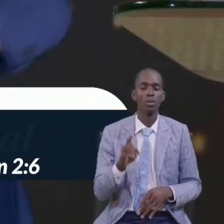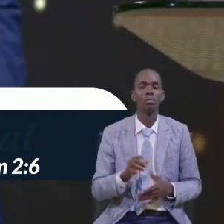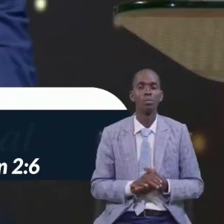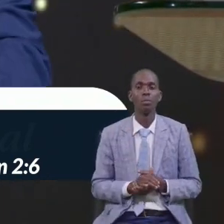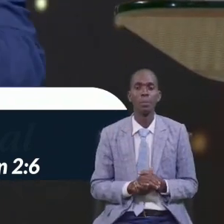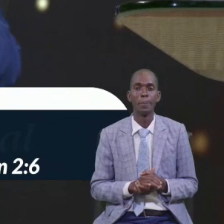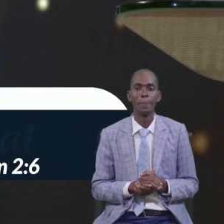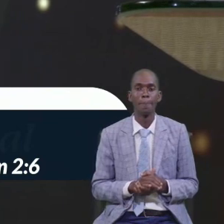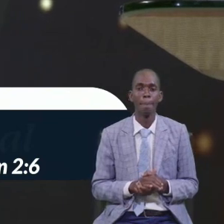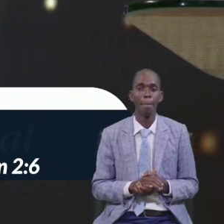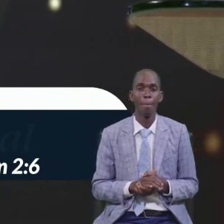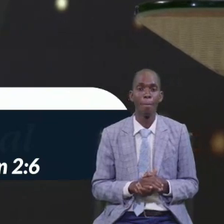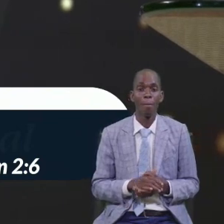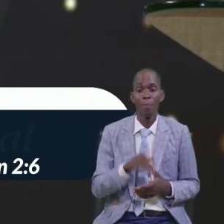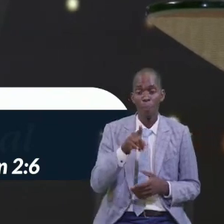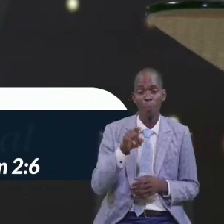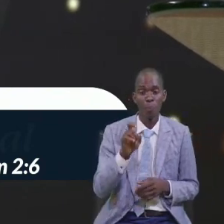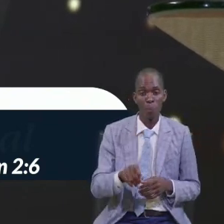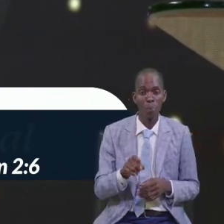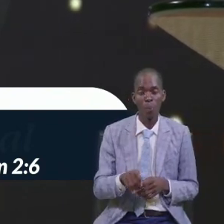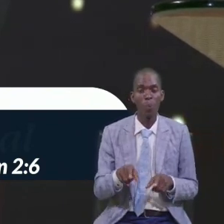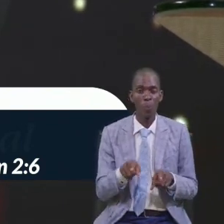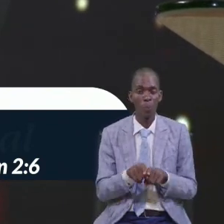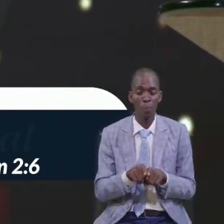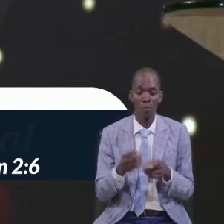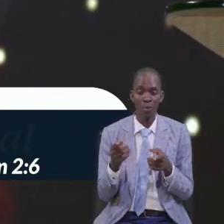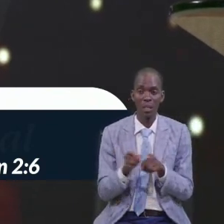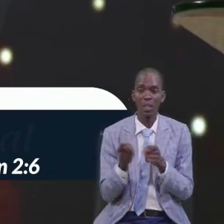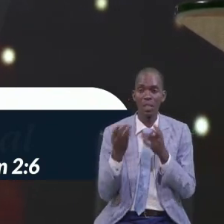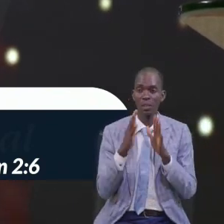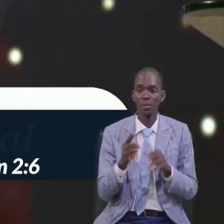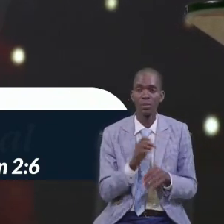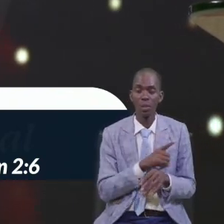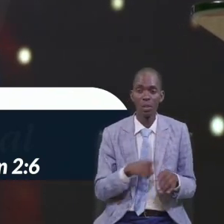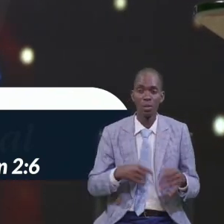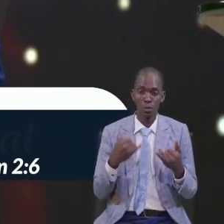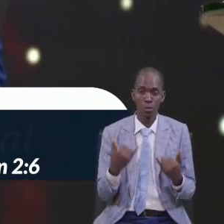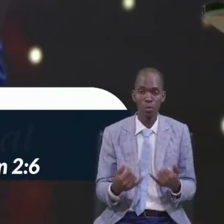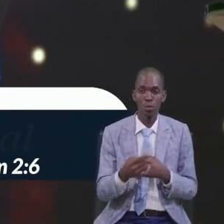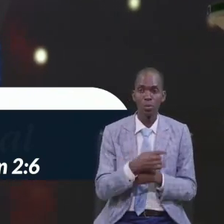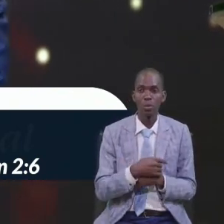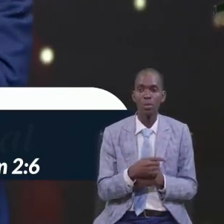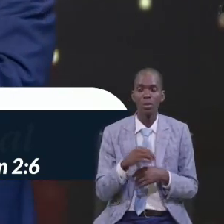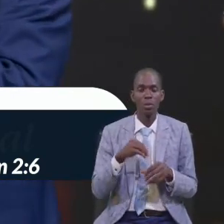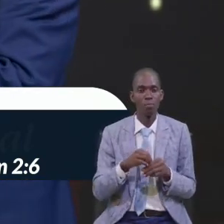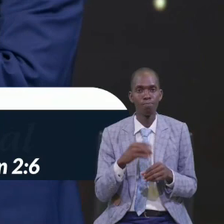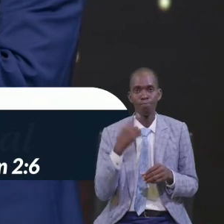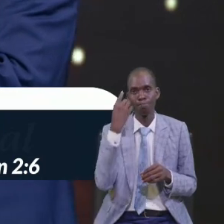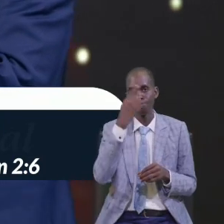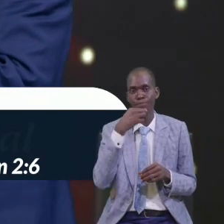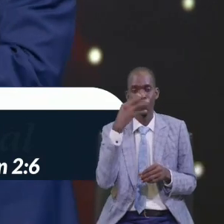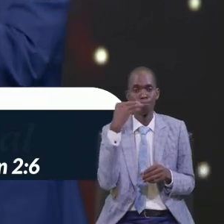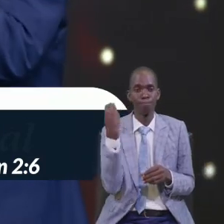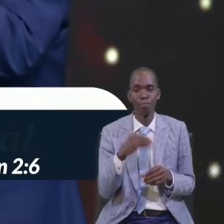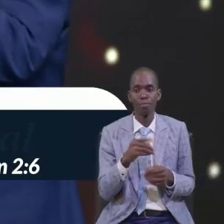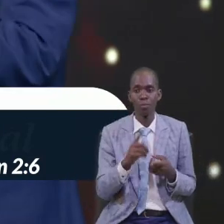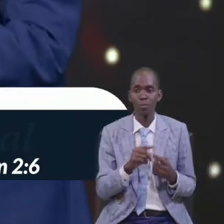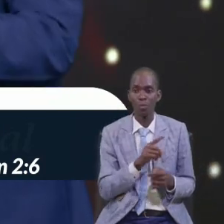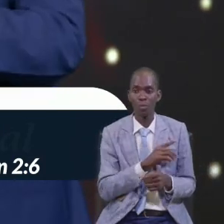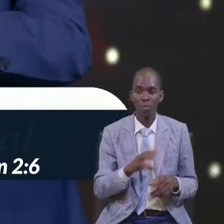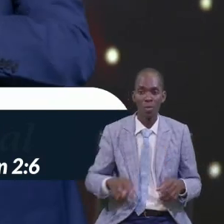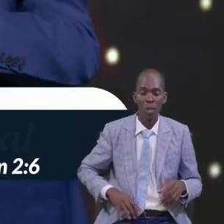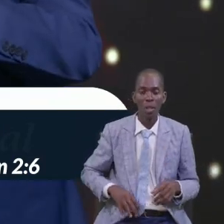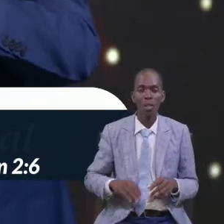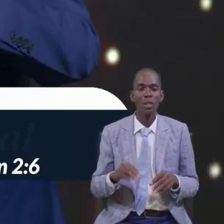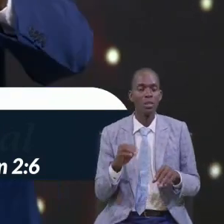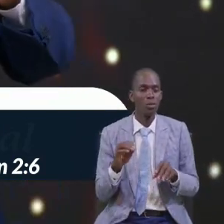walked. Ought himself, the servant of the Lord today, in semblance to Christ, resembling Christ in